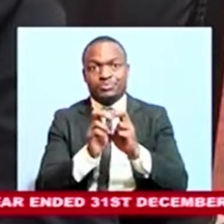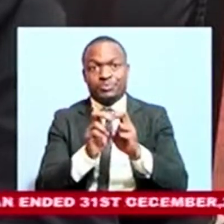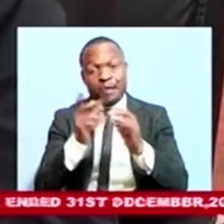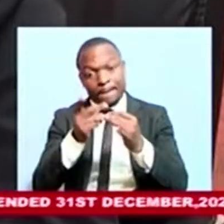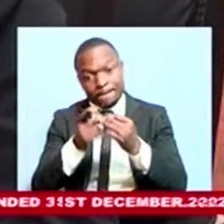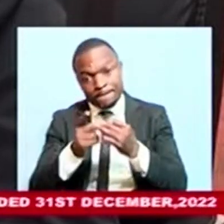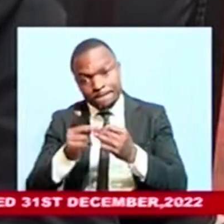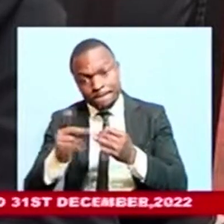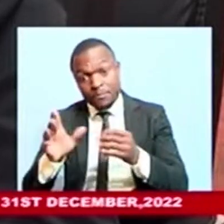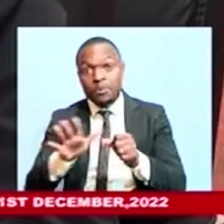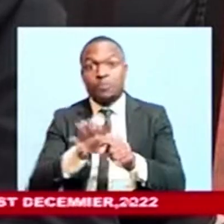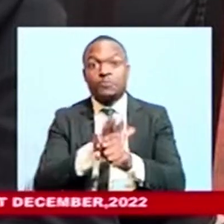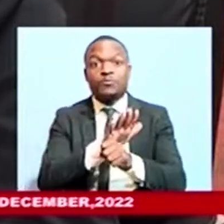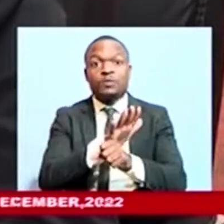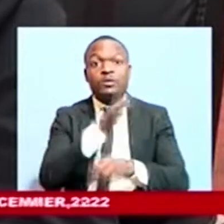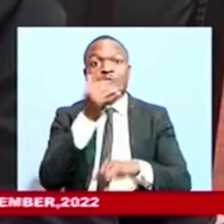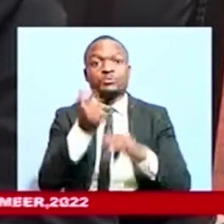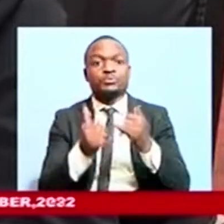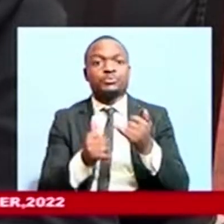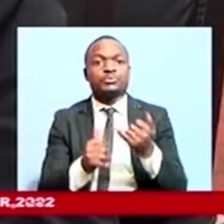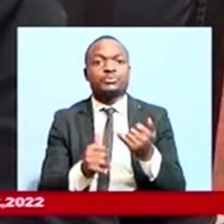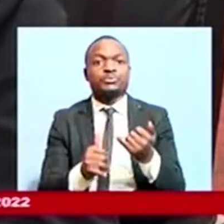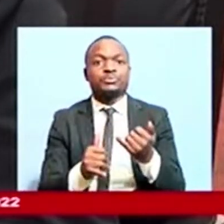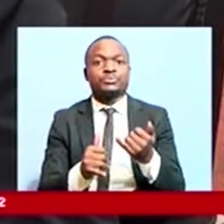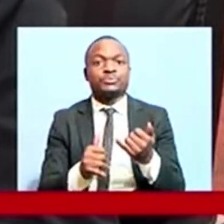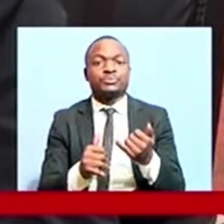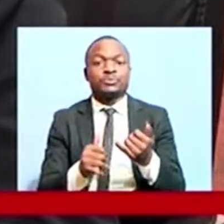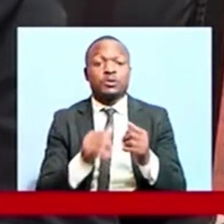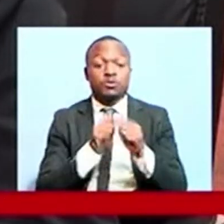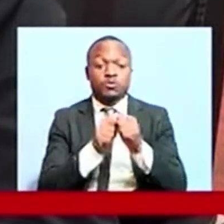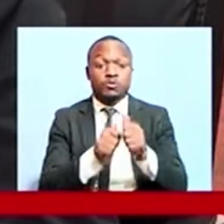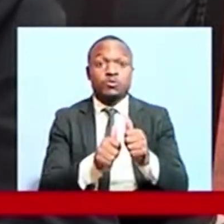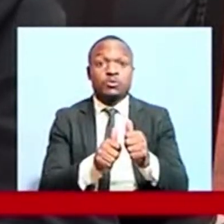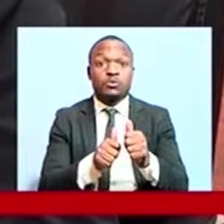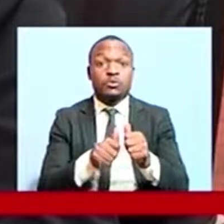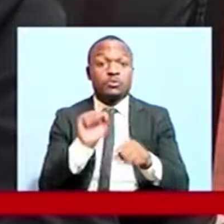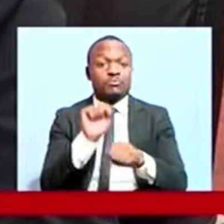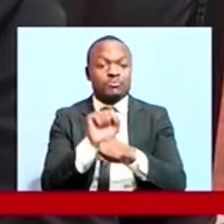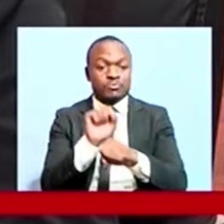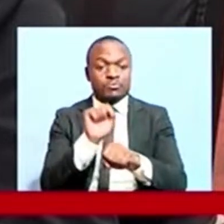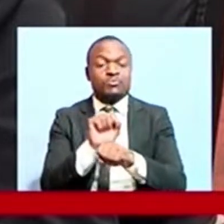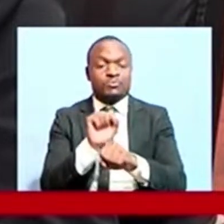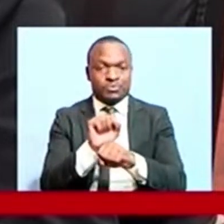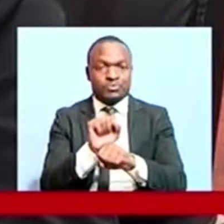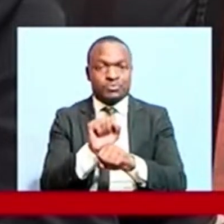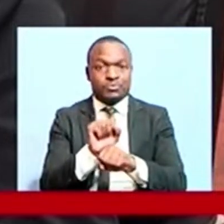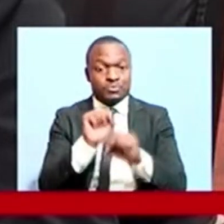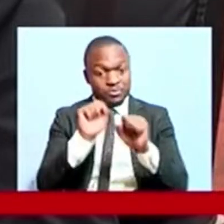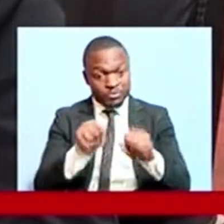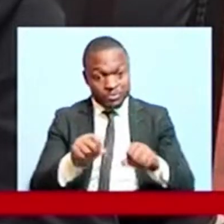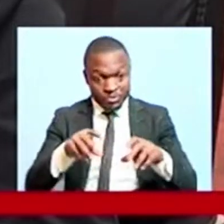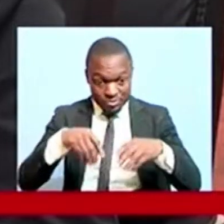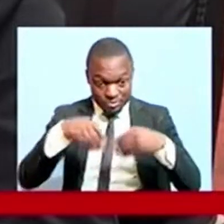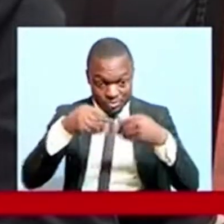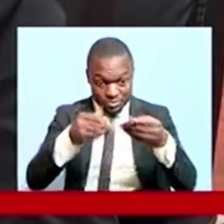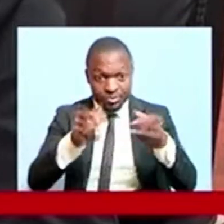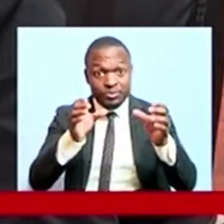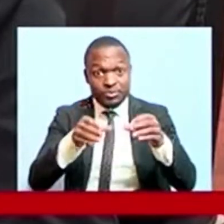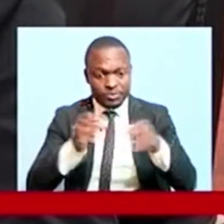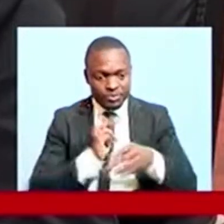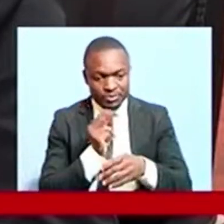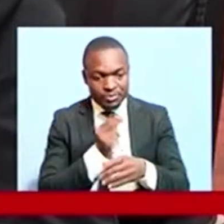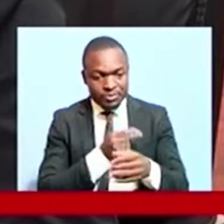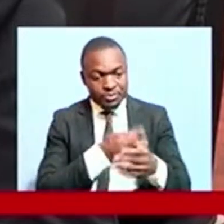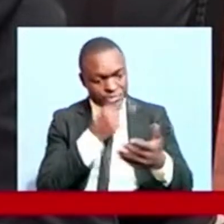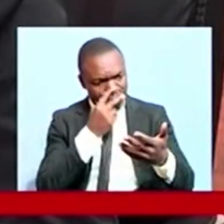partial or full completion according to the scope of works, that you can adduce to this committee for us to